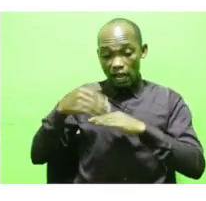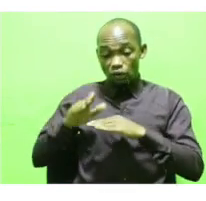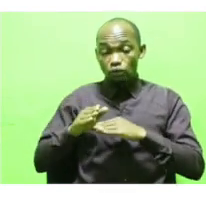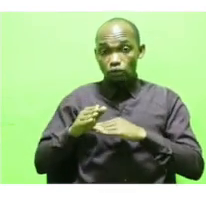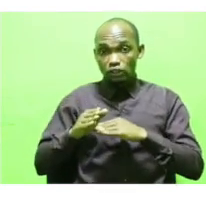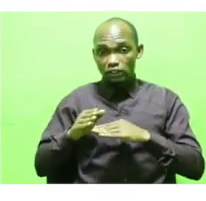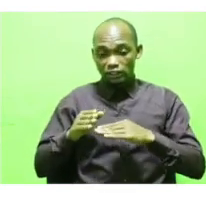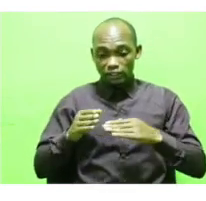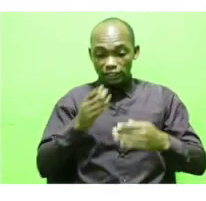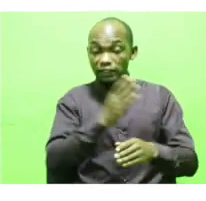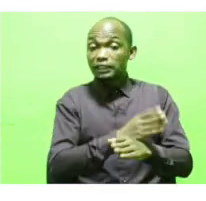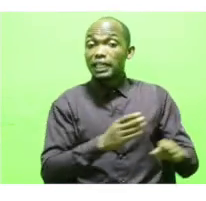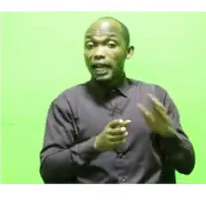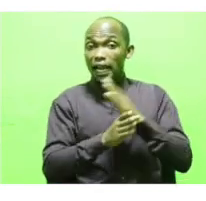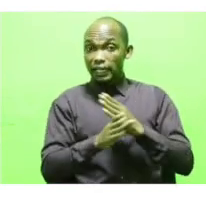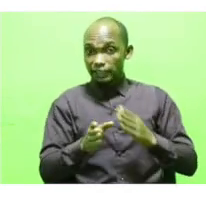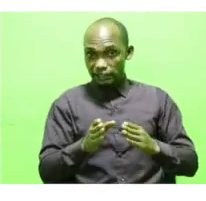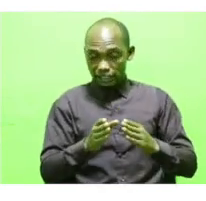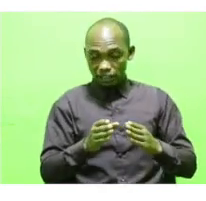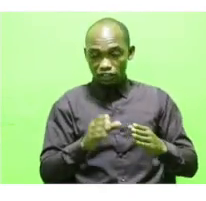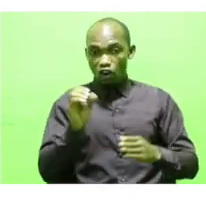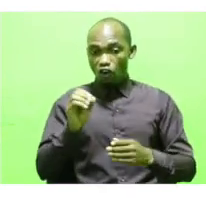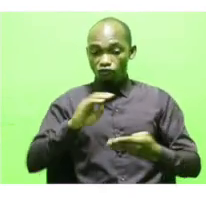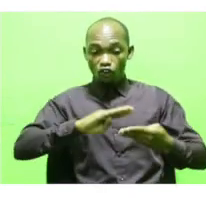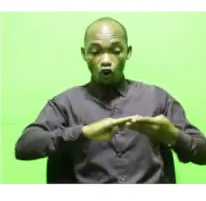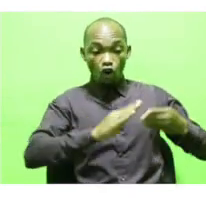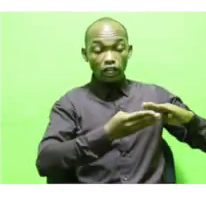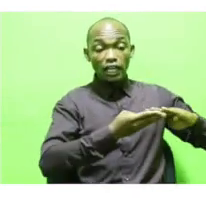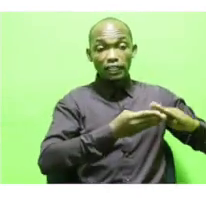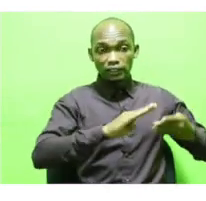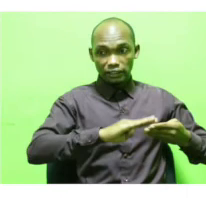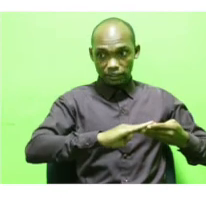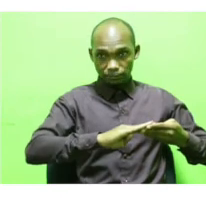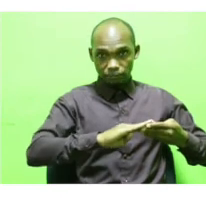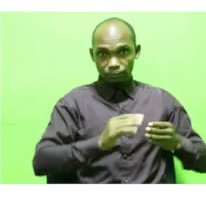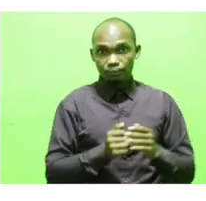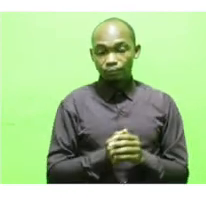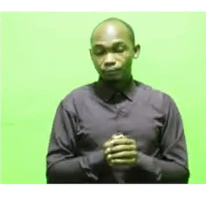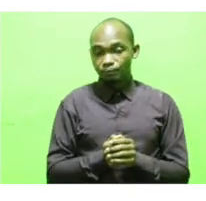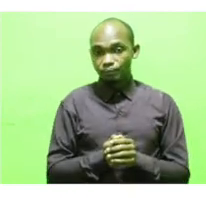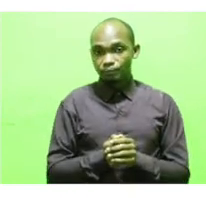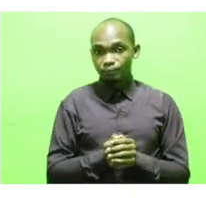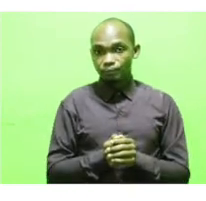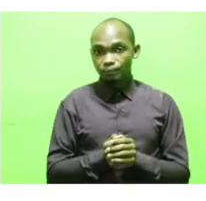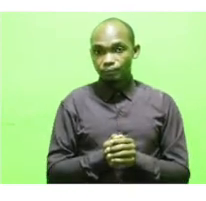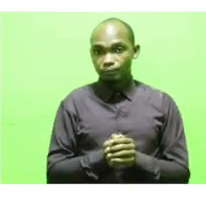the exoskeleton no longer fits the organism.